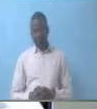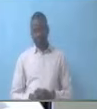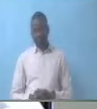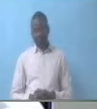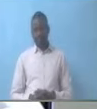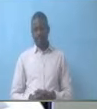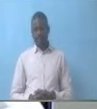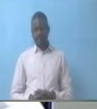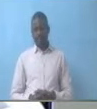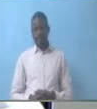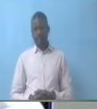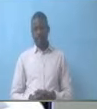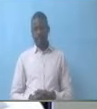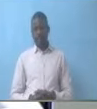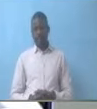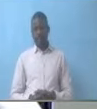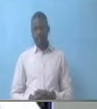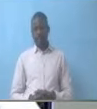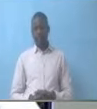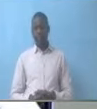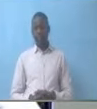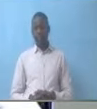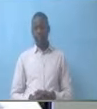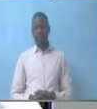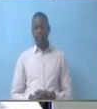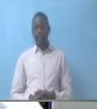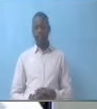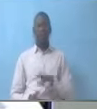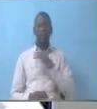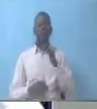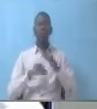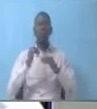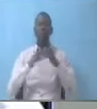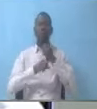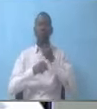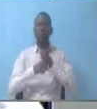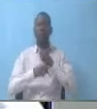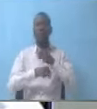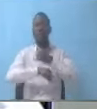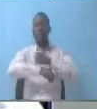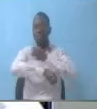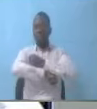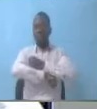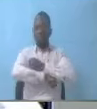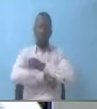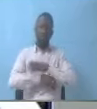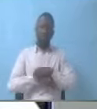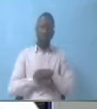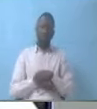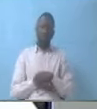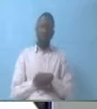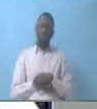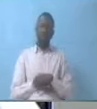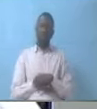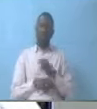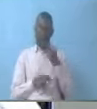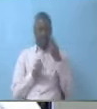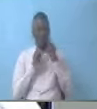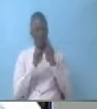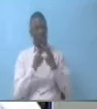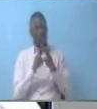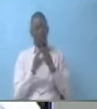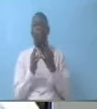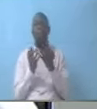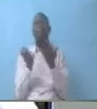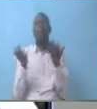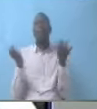téré lu jëm ci wali tapalé ak labaj. An institution. Té tamen nak ci liggéey buntu liggéey kay bi. Seen largely. Né gis nañ